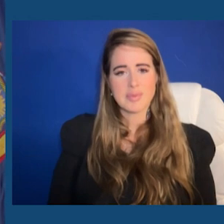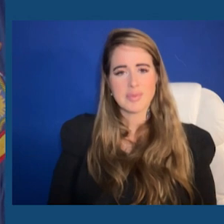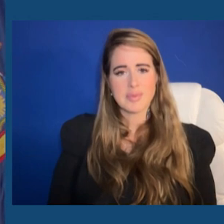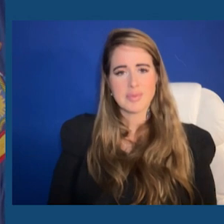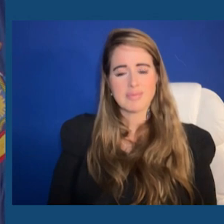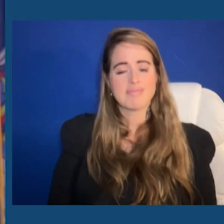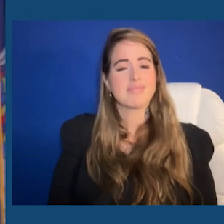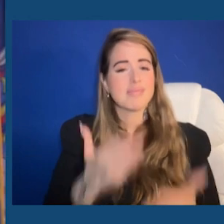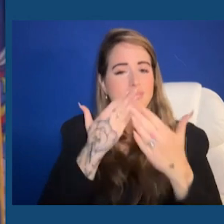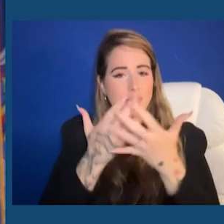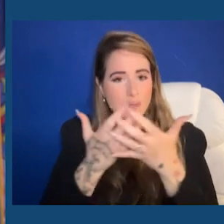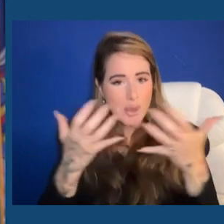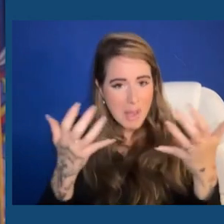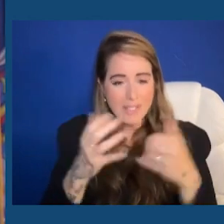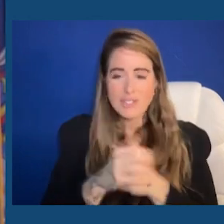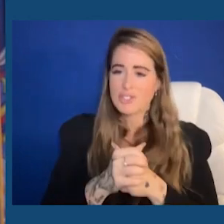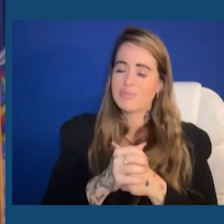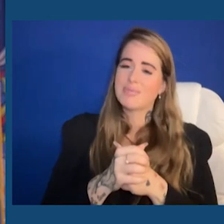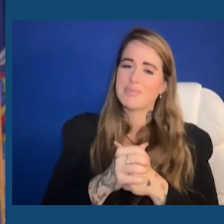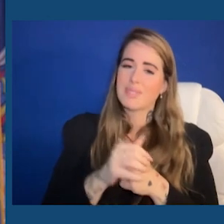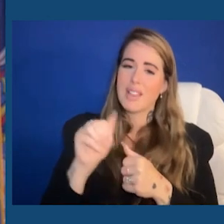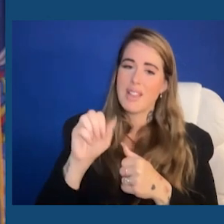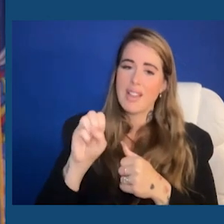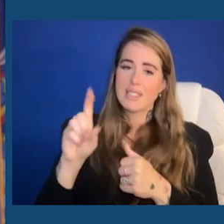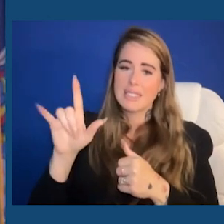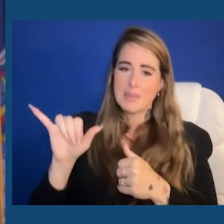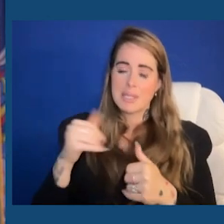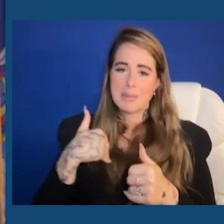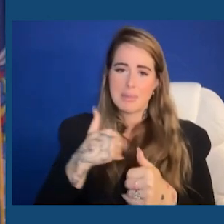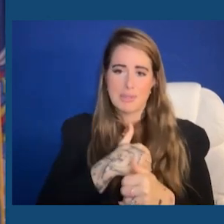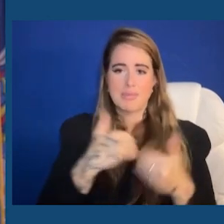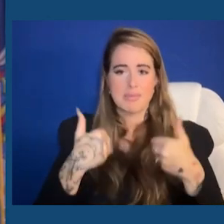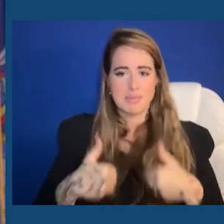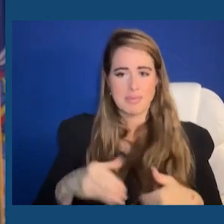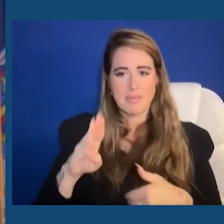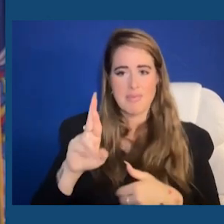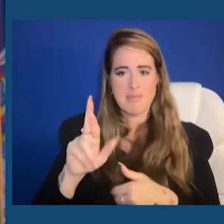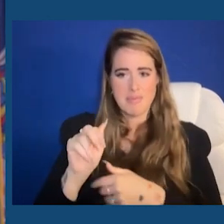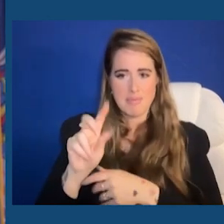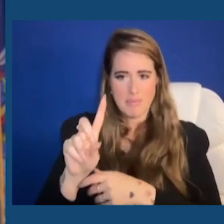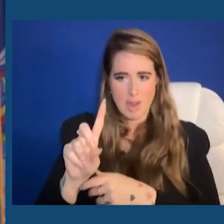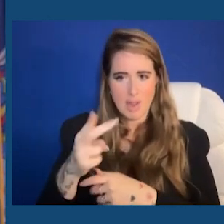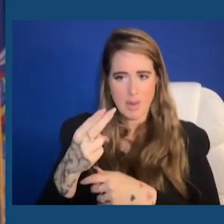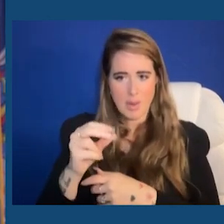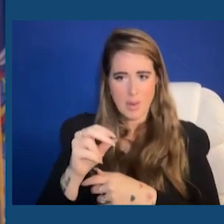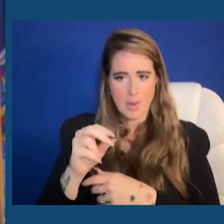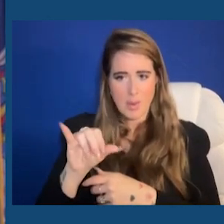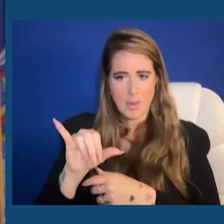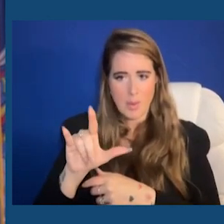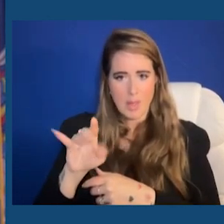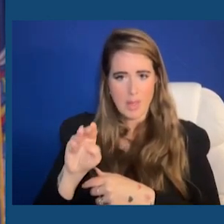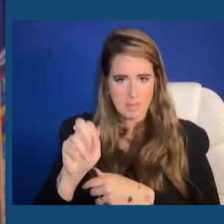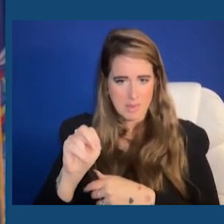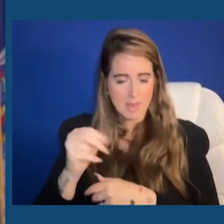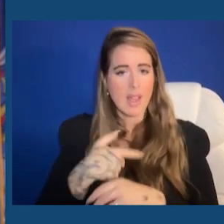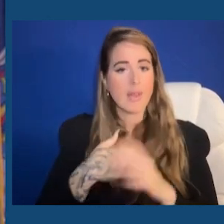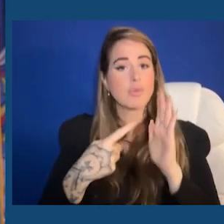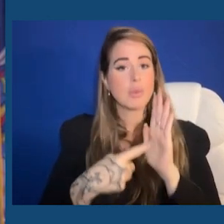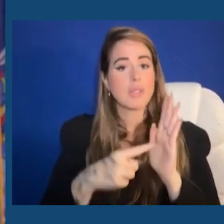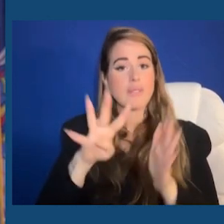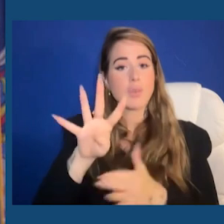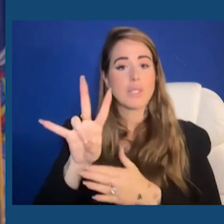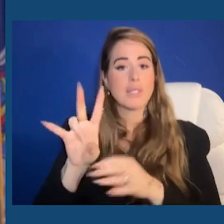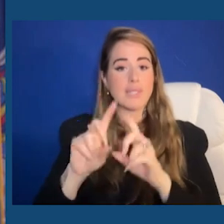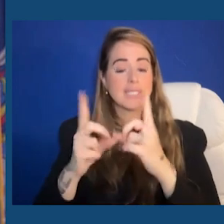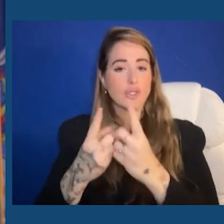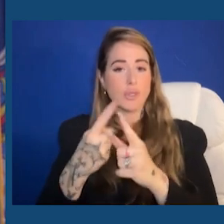Thank you so much, Assemblymember. I'm State Senator Brad Hoylman Siegel. I represent the 47th District of Manhattan, which runs from